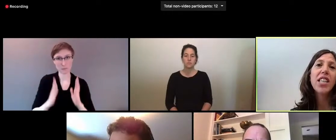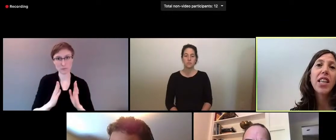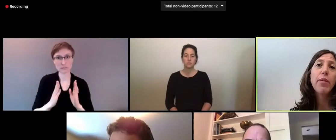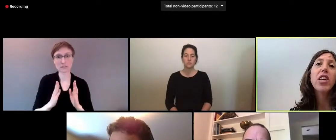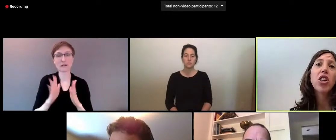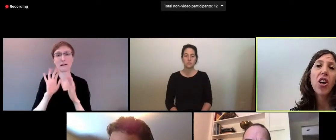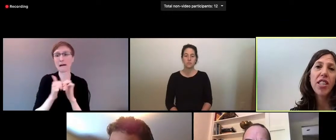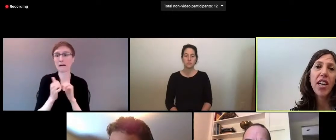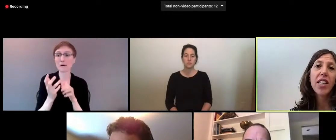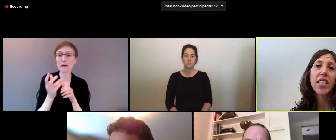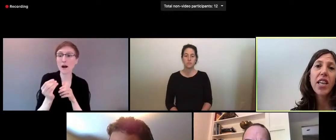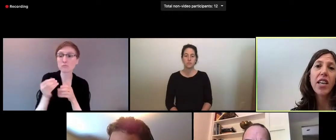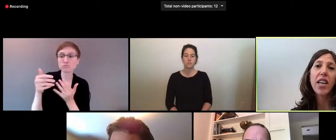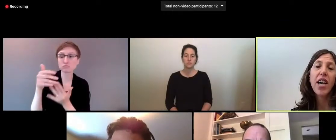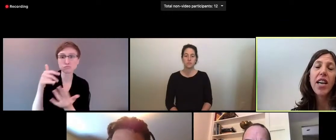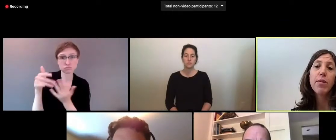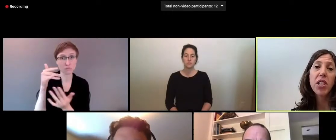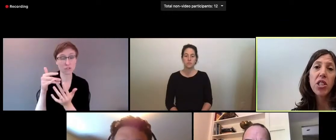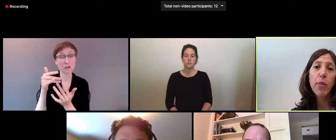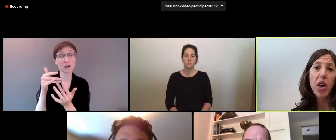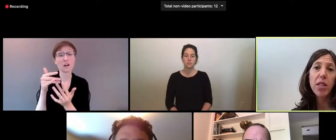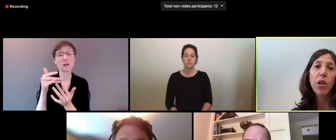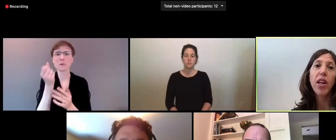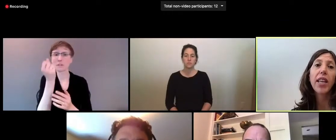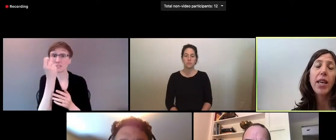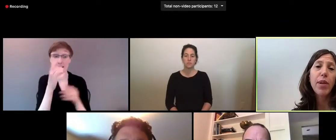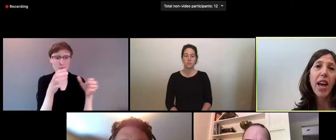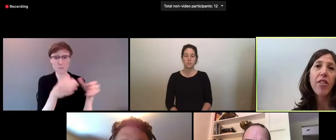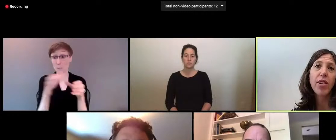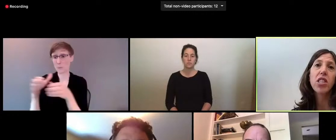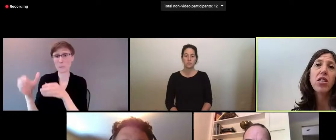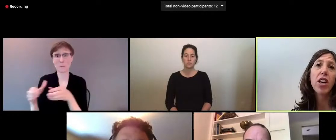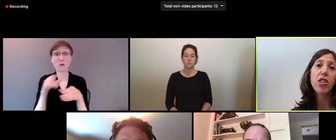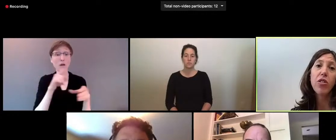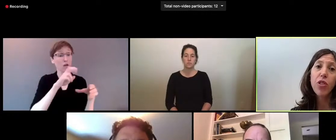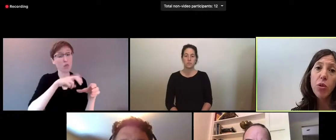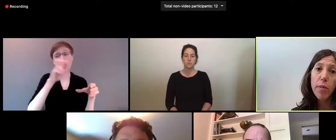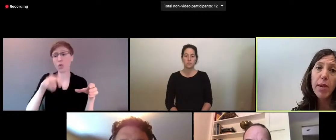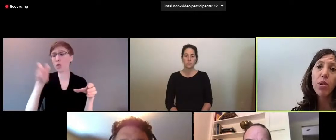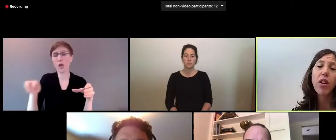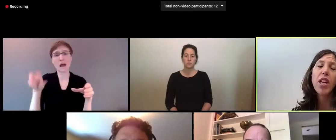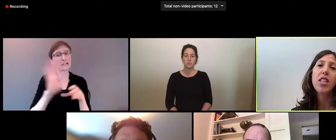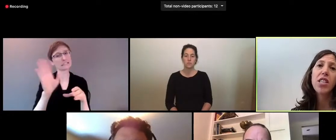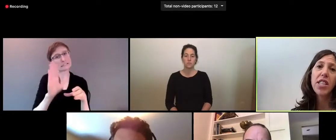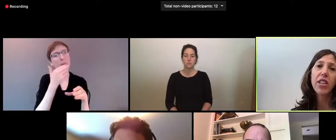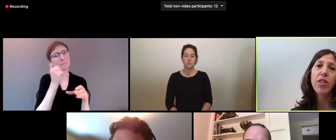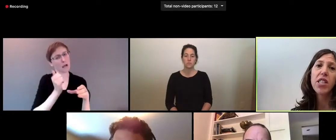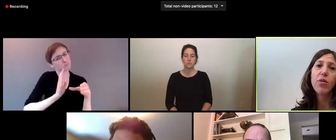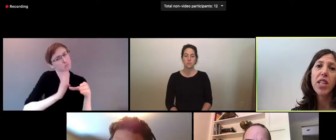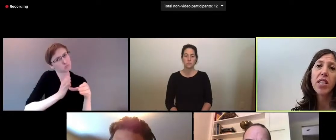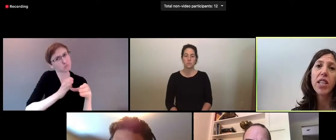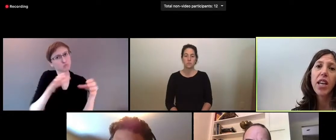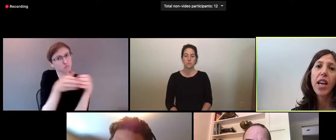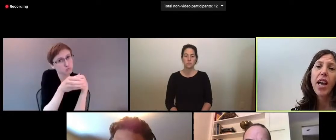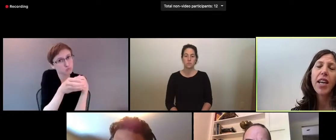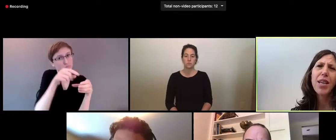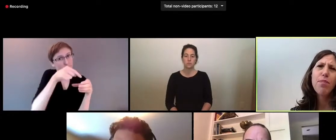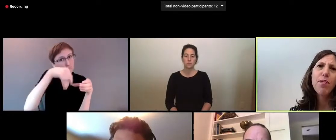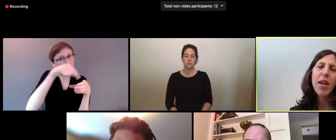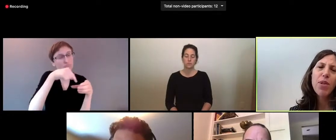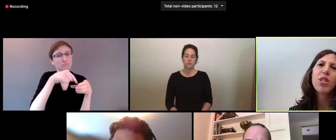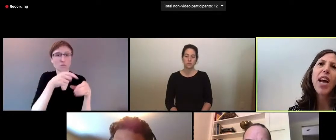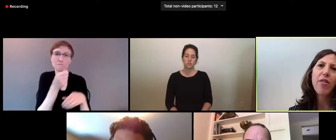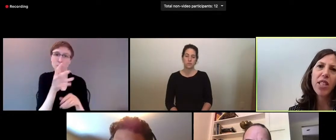is wise to limit your contacts as much as possible and keep gatherings to fewer people to decrease the risk.